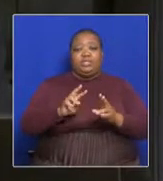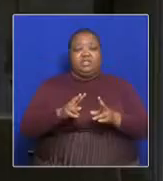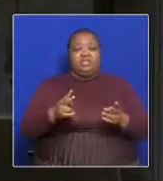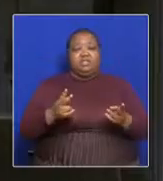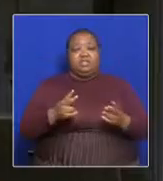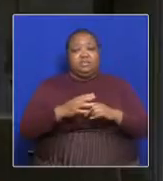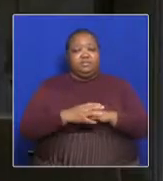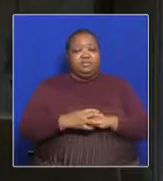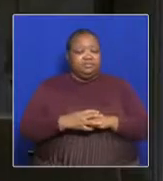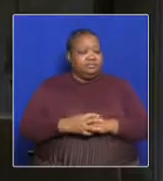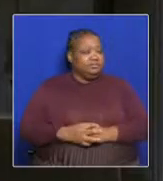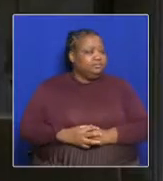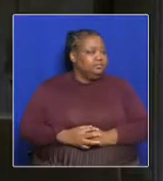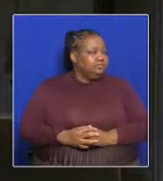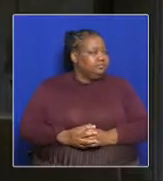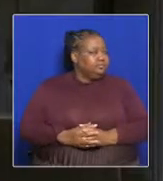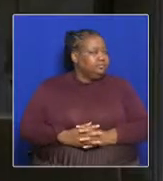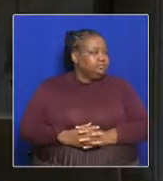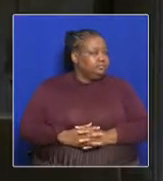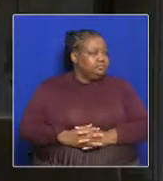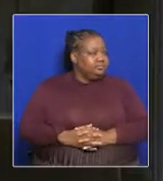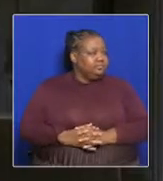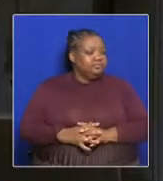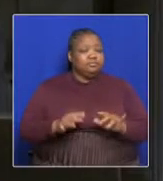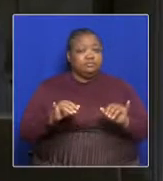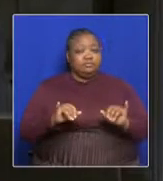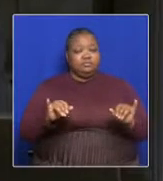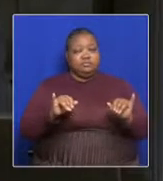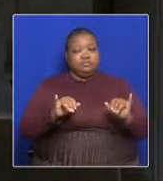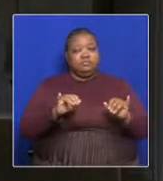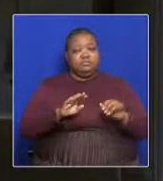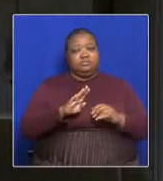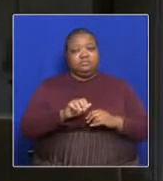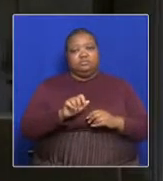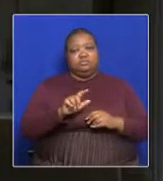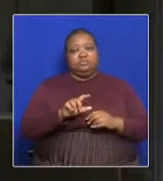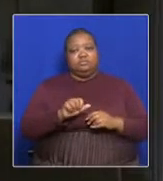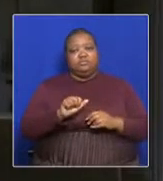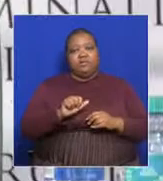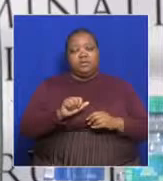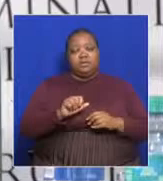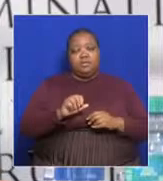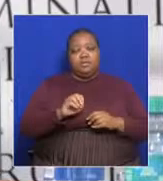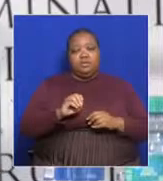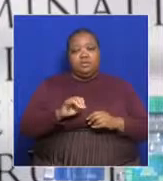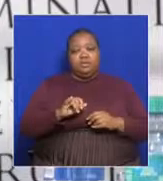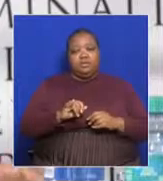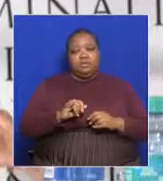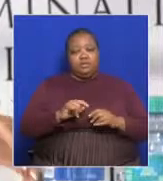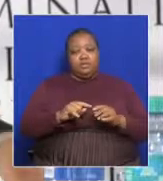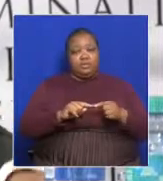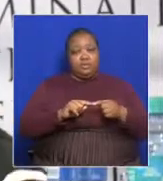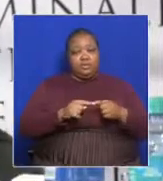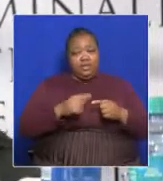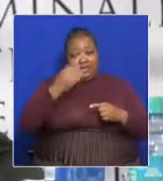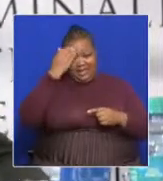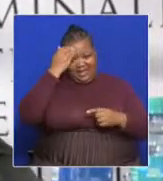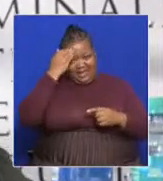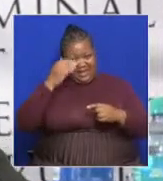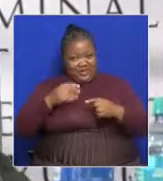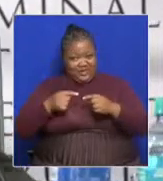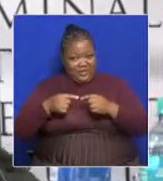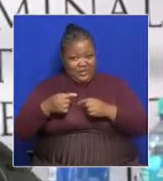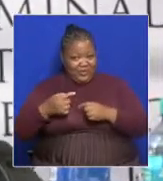evidence Perhaps wait for Commissioner Baloy's point. Okay, sure. Yes. I think I know where she's headed, but you may go. That's the